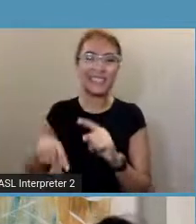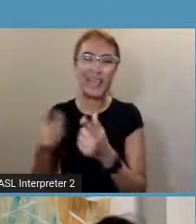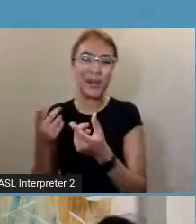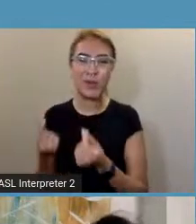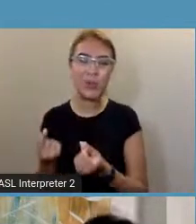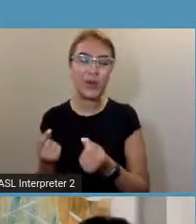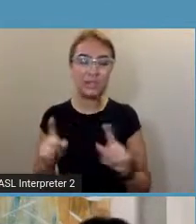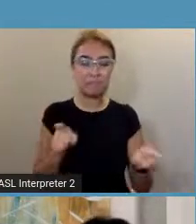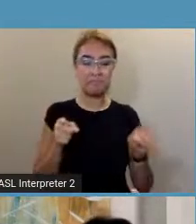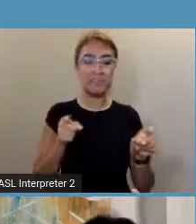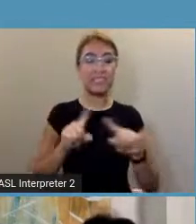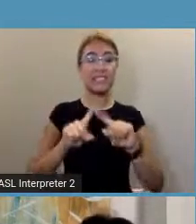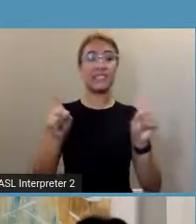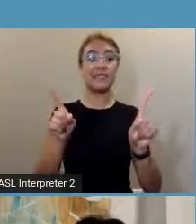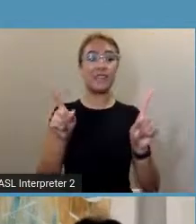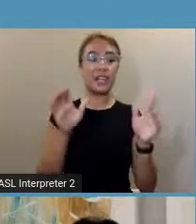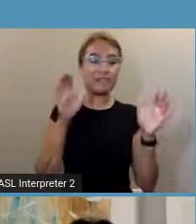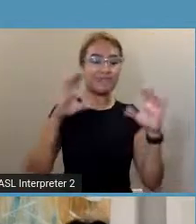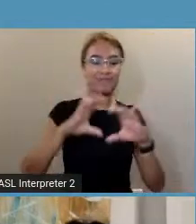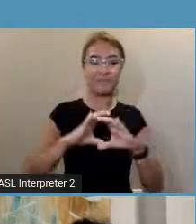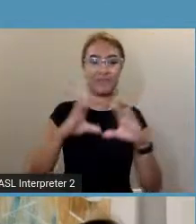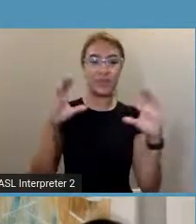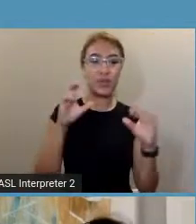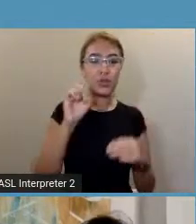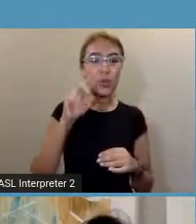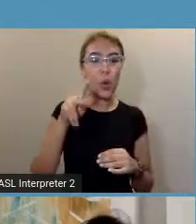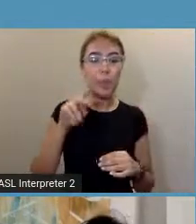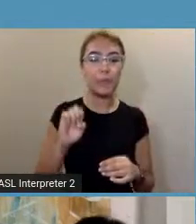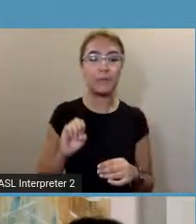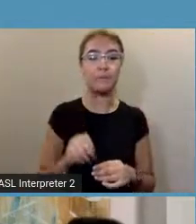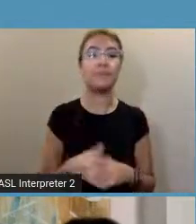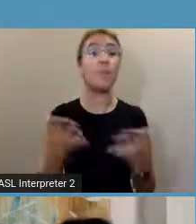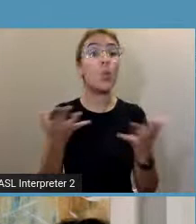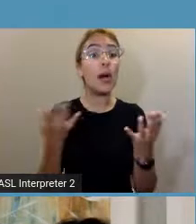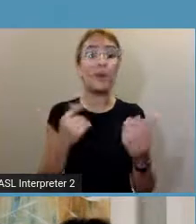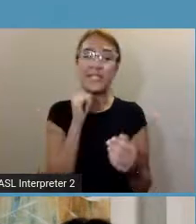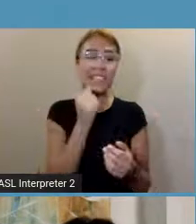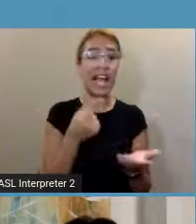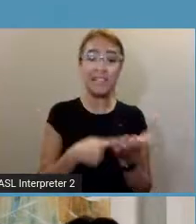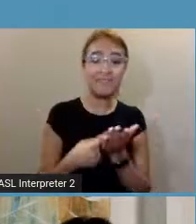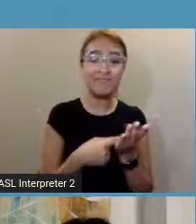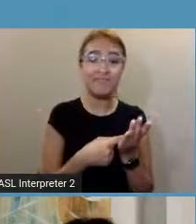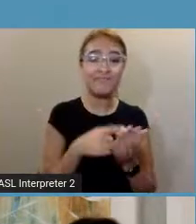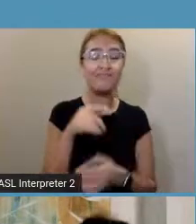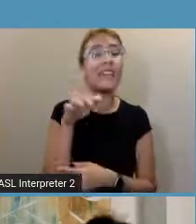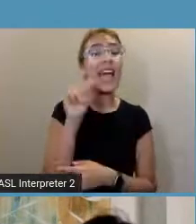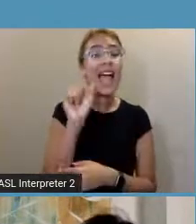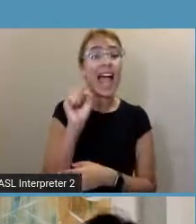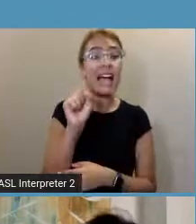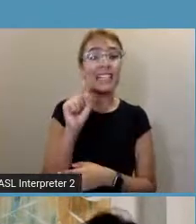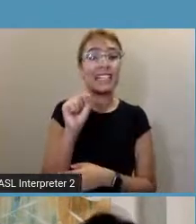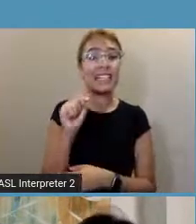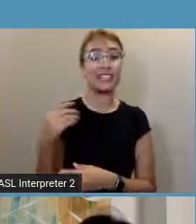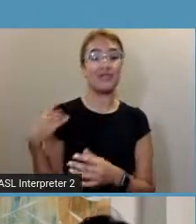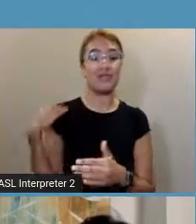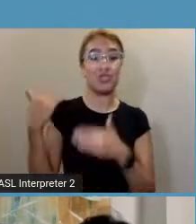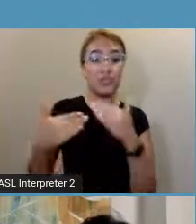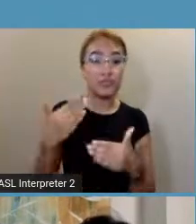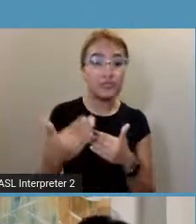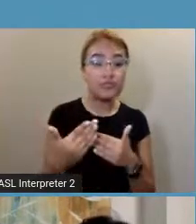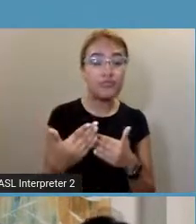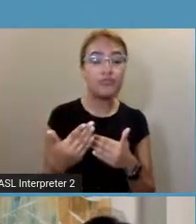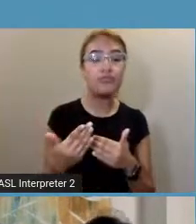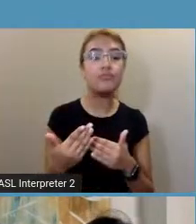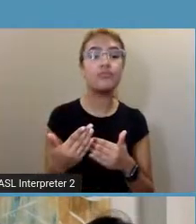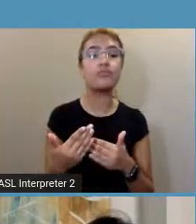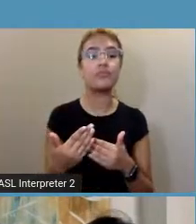scope, okay? So what won't be covered is asset generation. That will be covered and has been covered